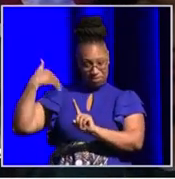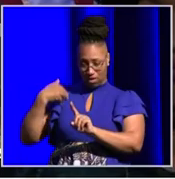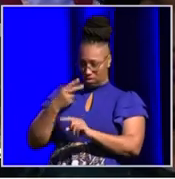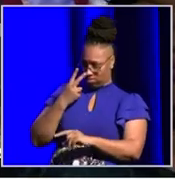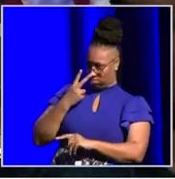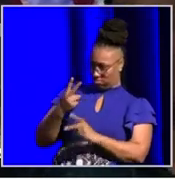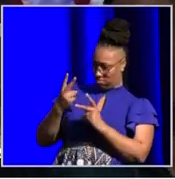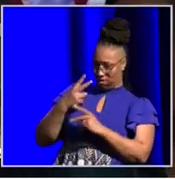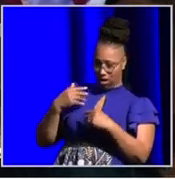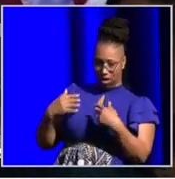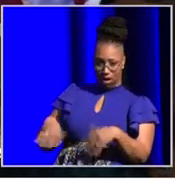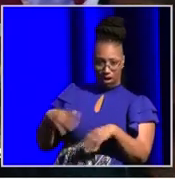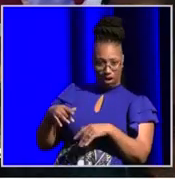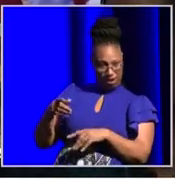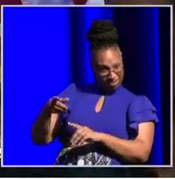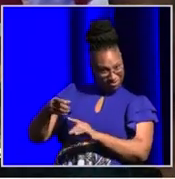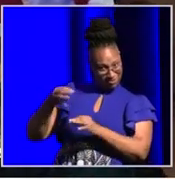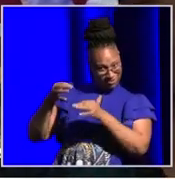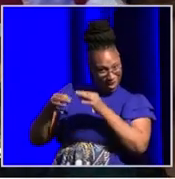Howard.